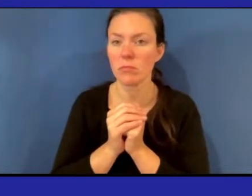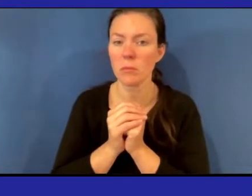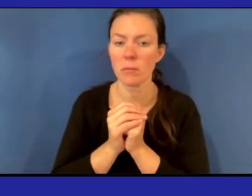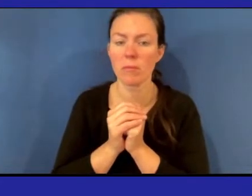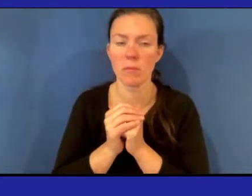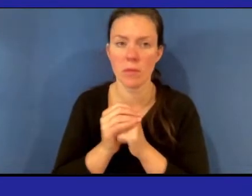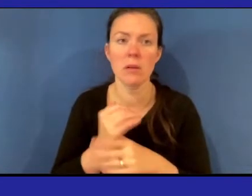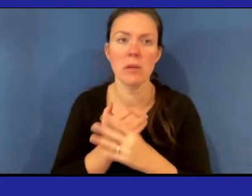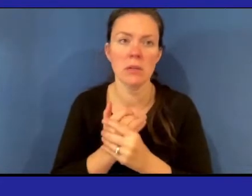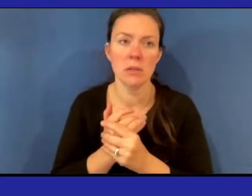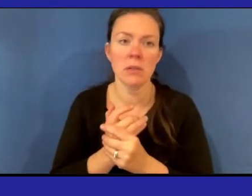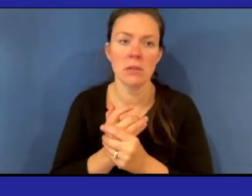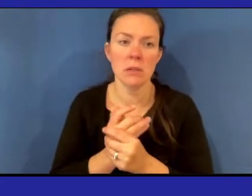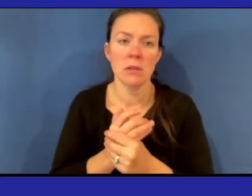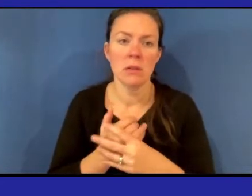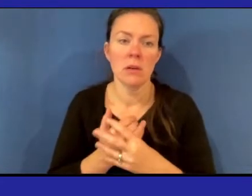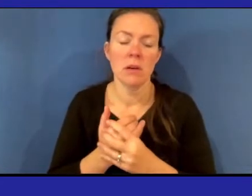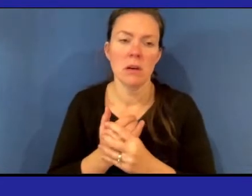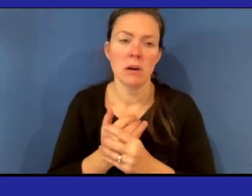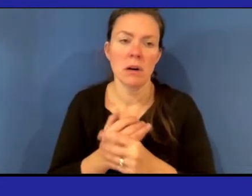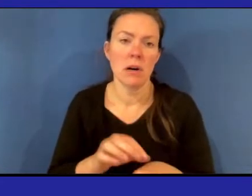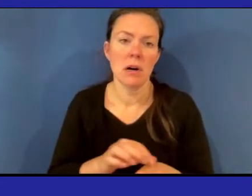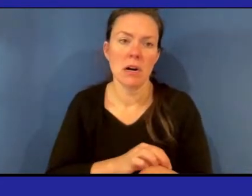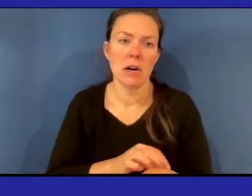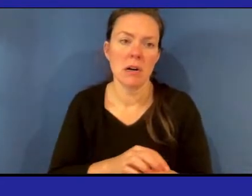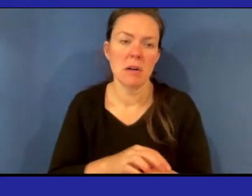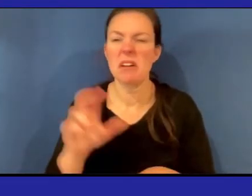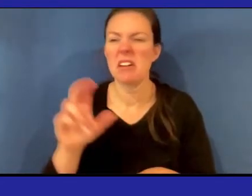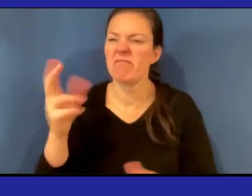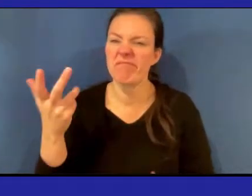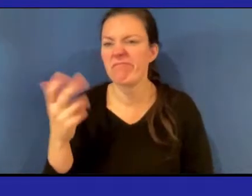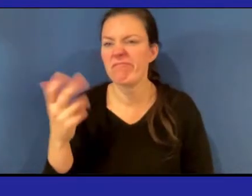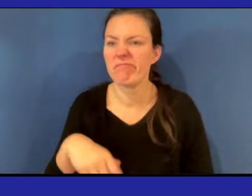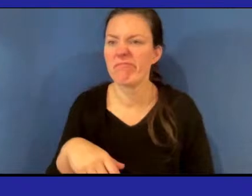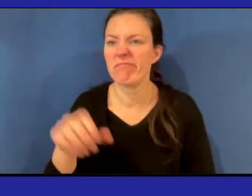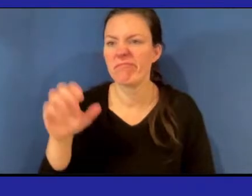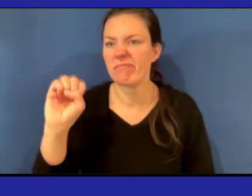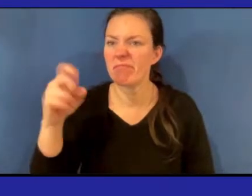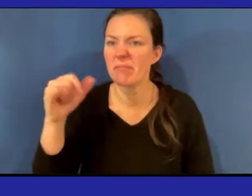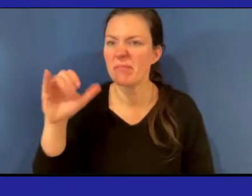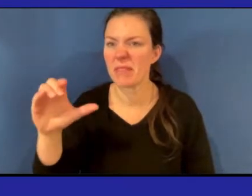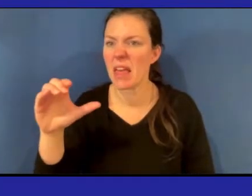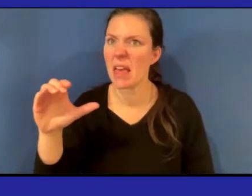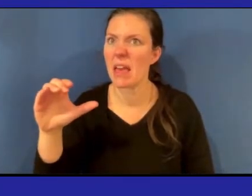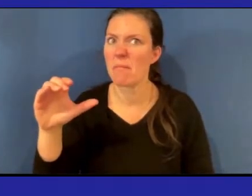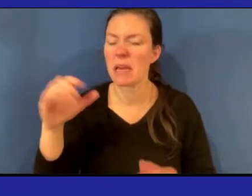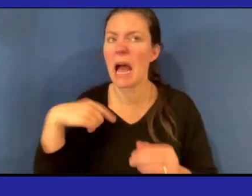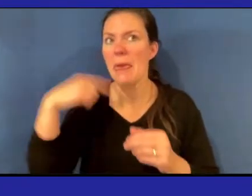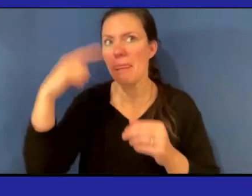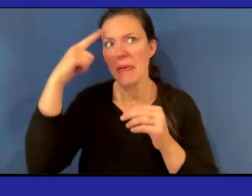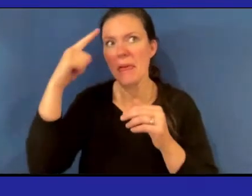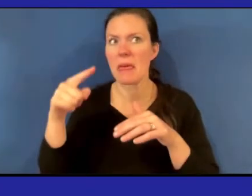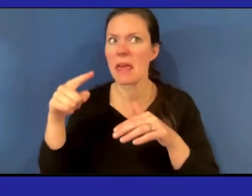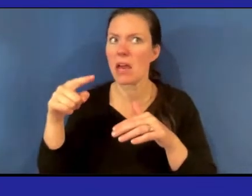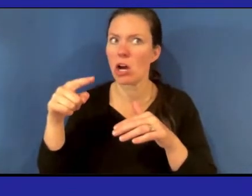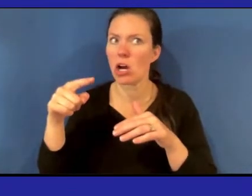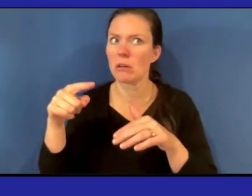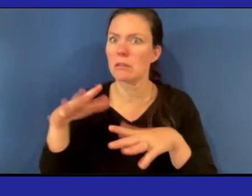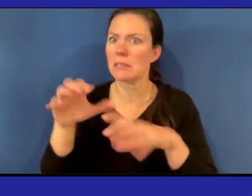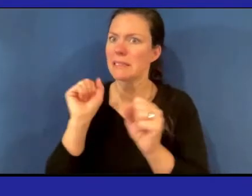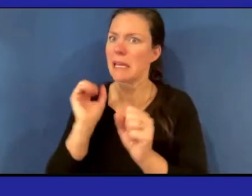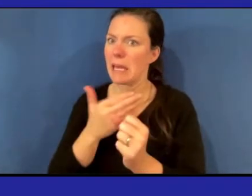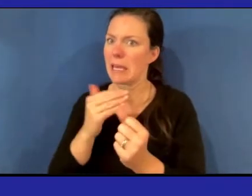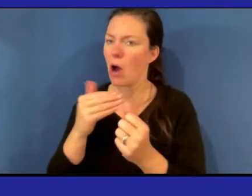program. program it, right? But Okay. no, I think they are taking it seriously, and Okay, I mean, not that we have much power,